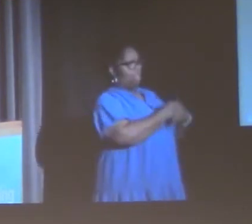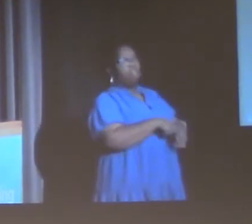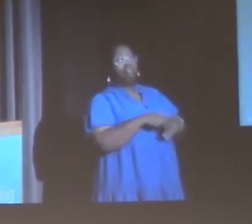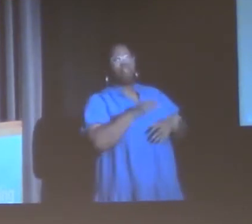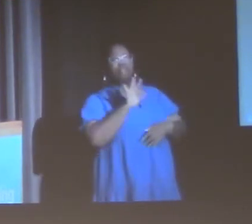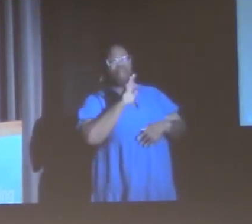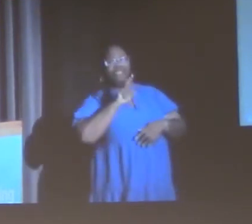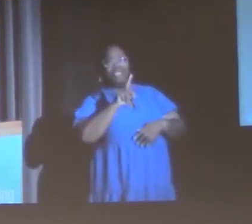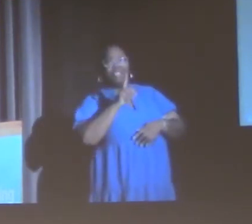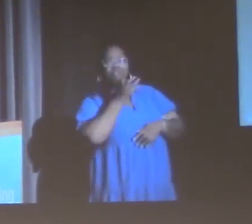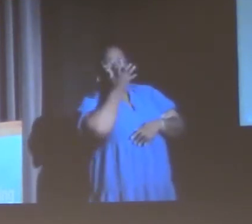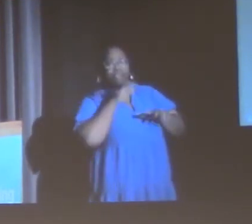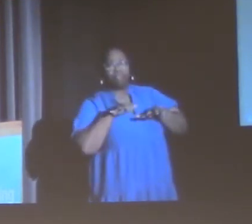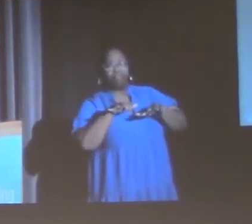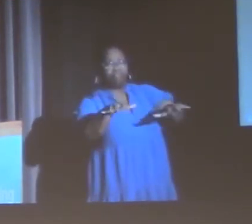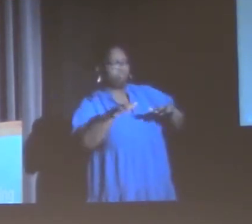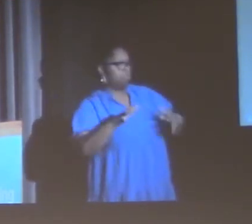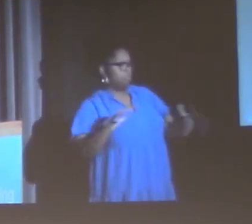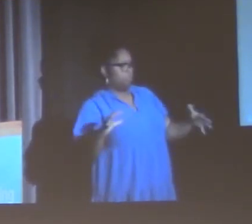prison start? Where does it even end?